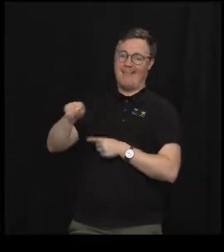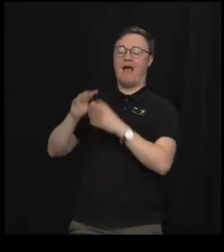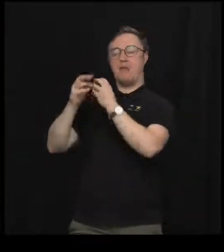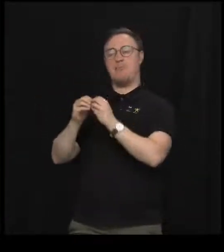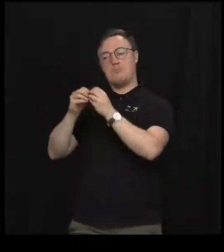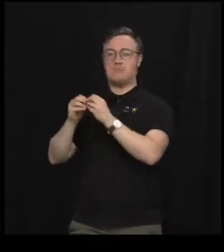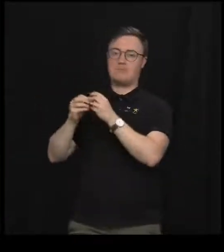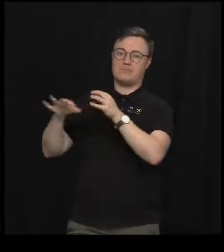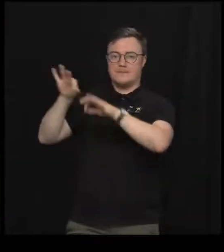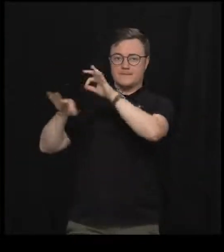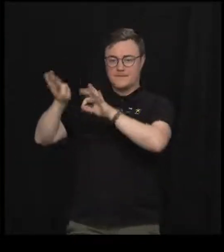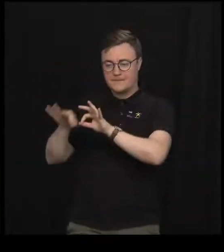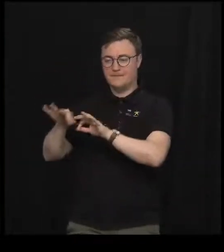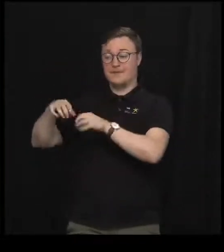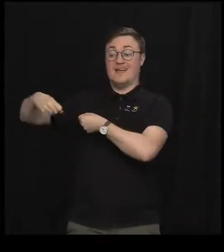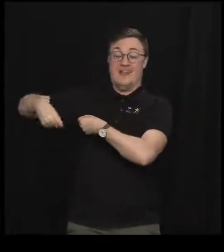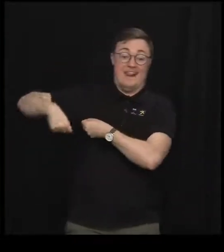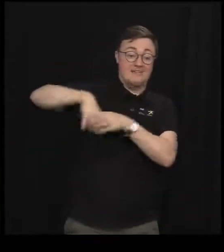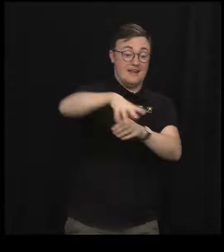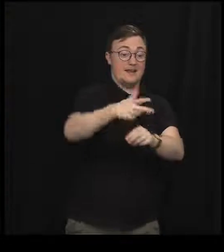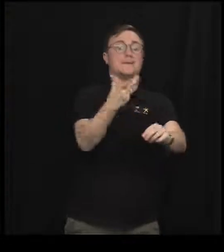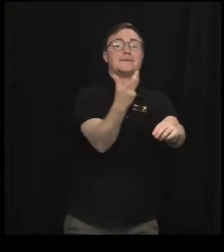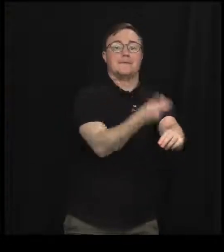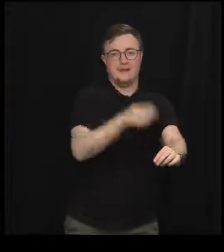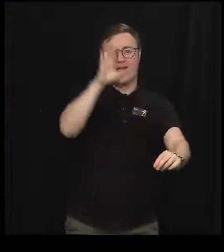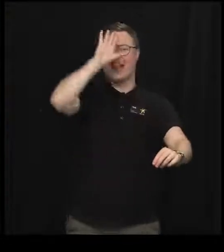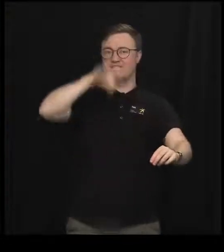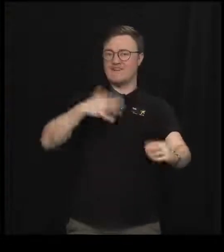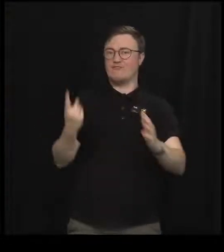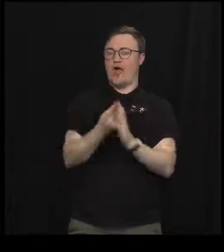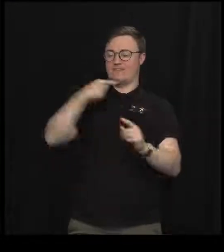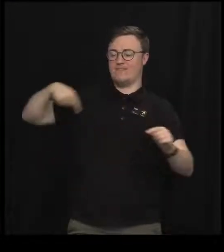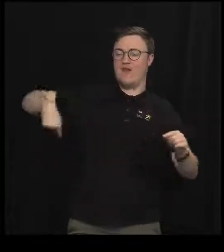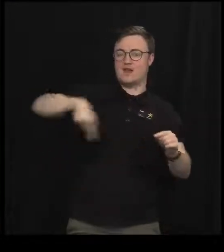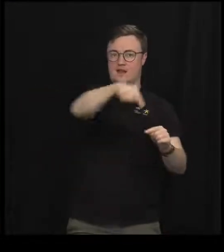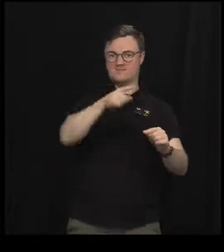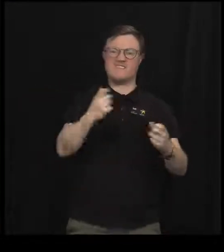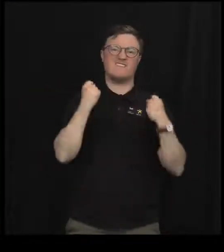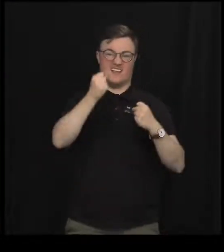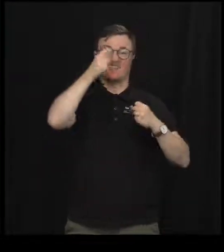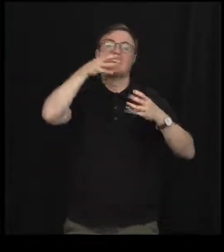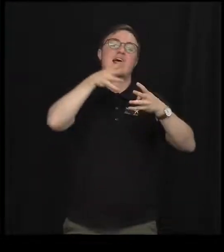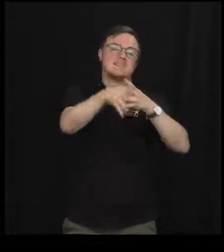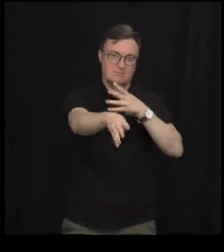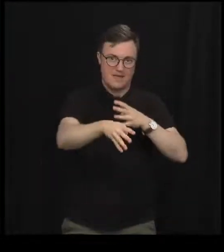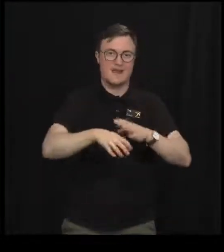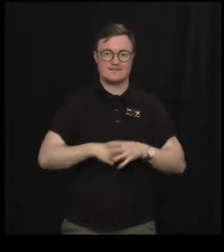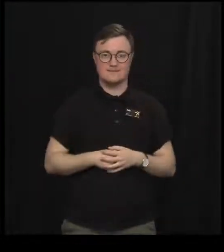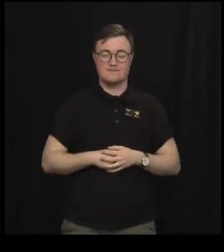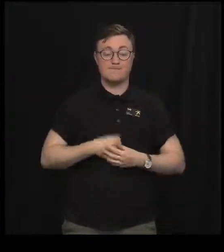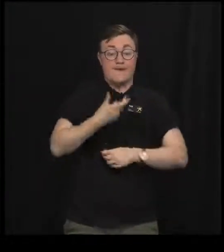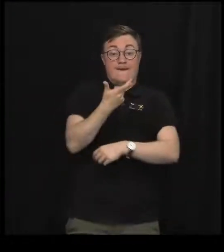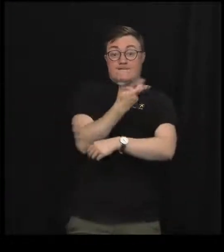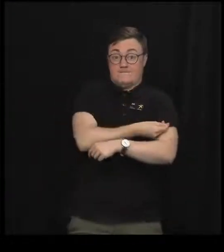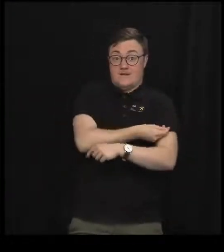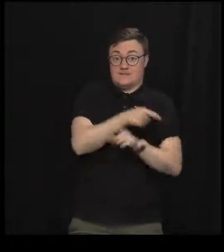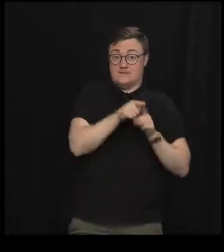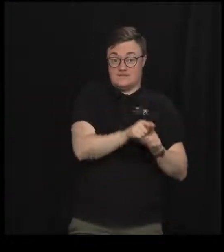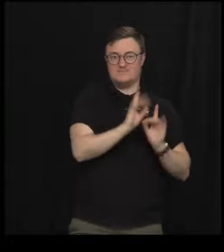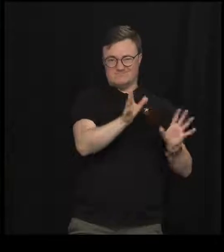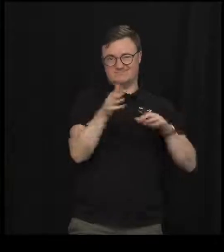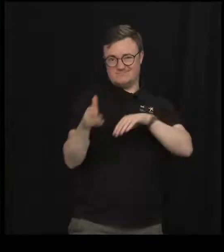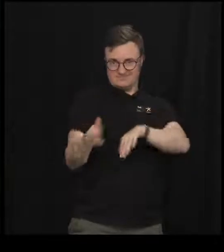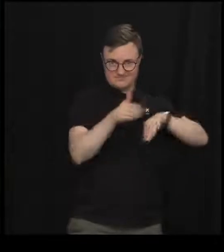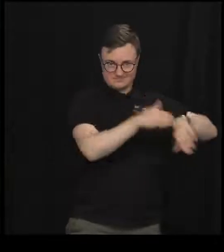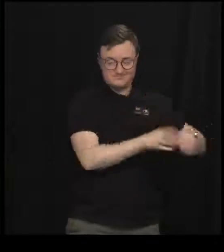about whatever they may think, and that we are able to give them full transparency about that. Beyond vaccinations, there is going to be a